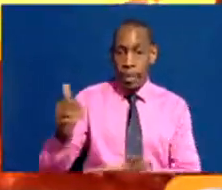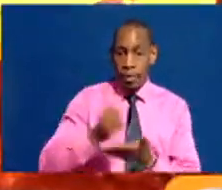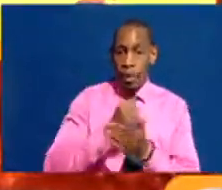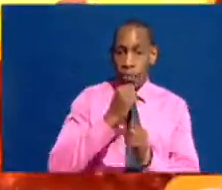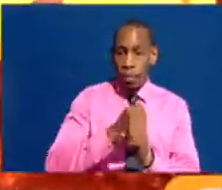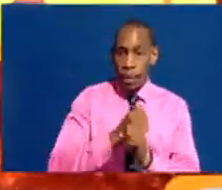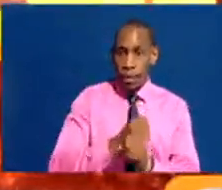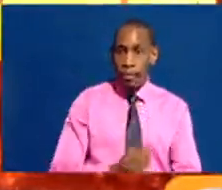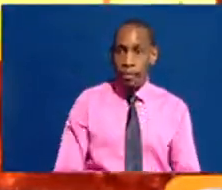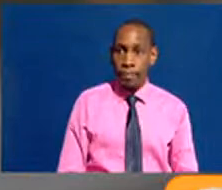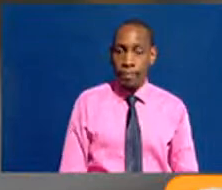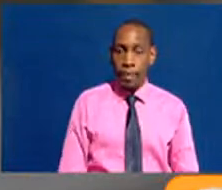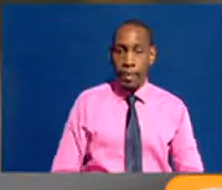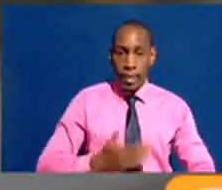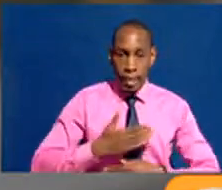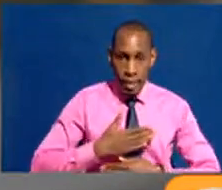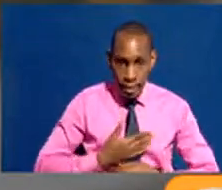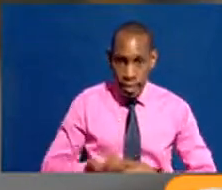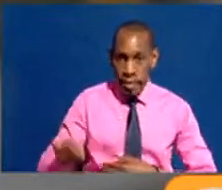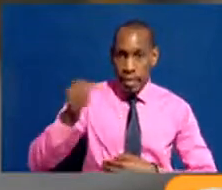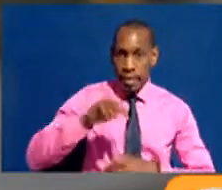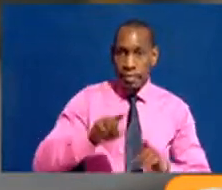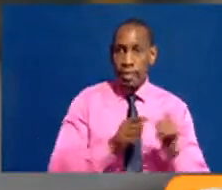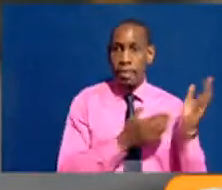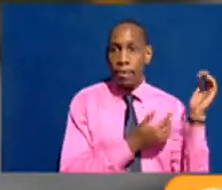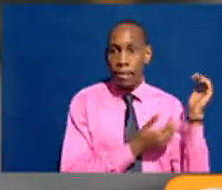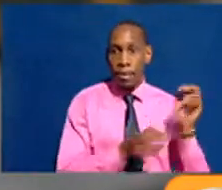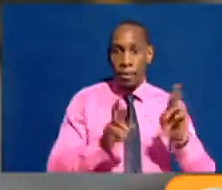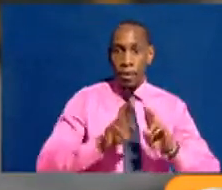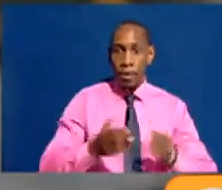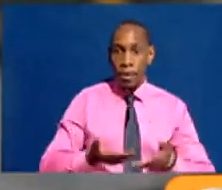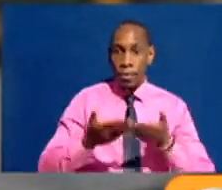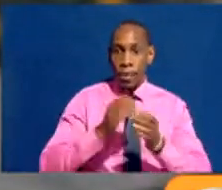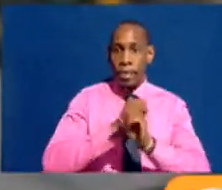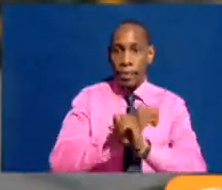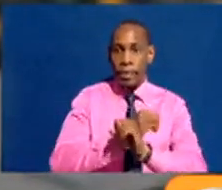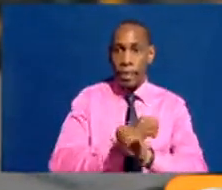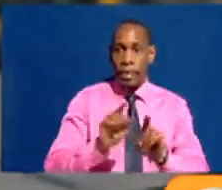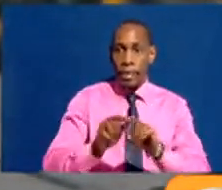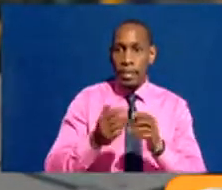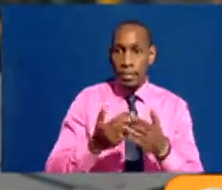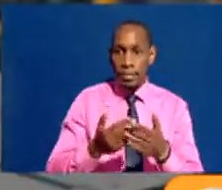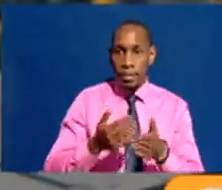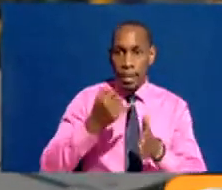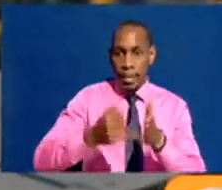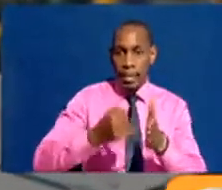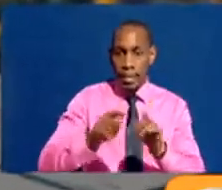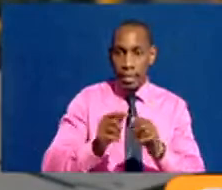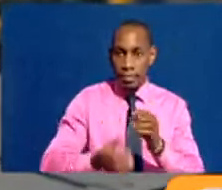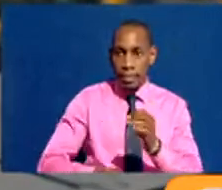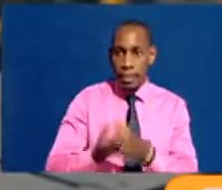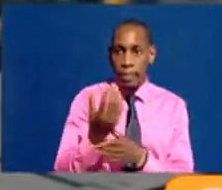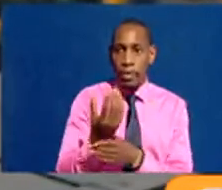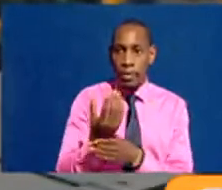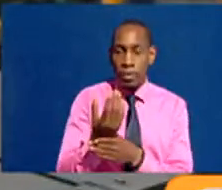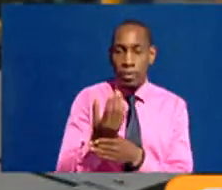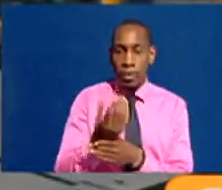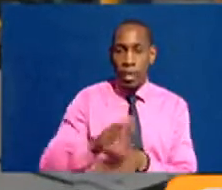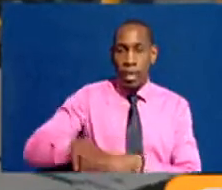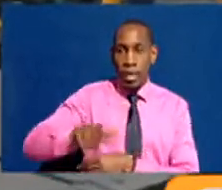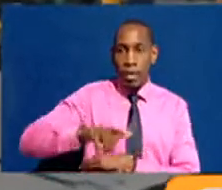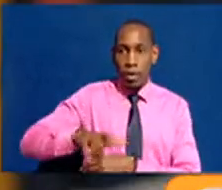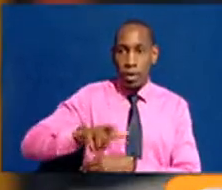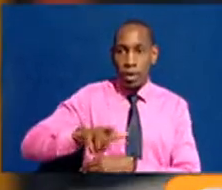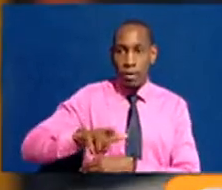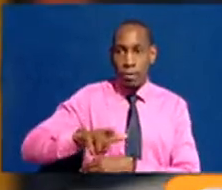employed. His Excellency is coming and we expect him to give us the protections, and any industry which is producing locally